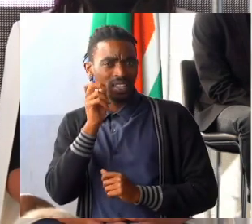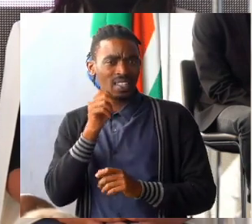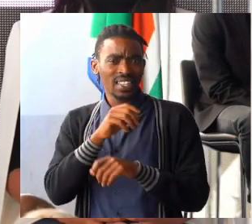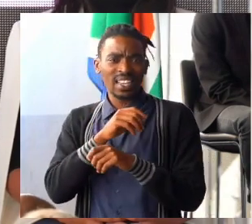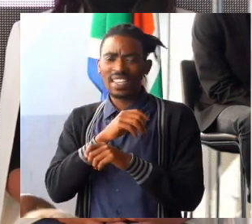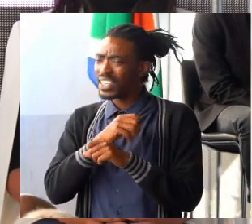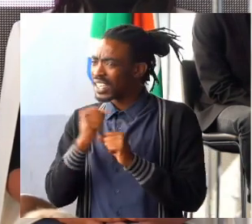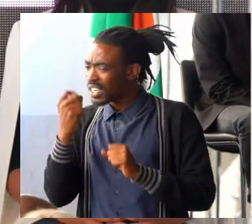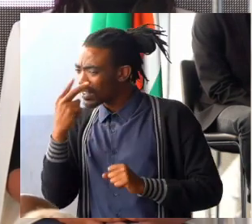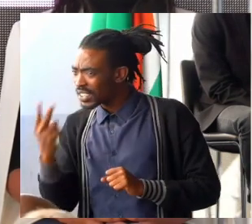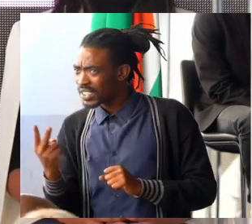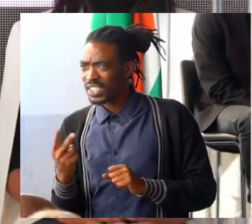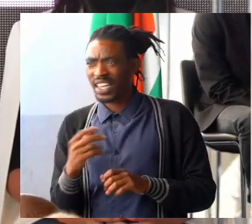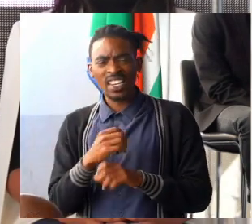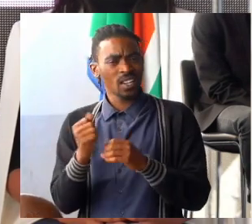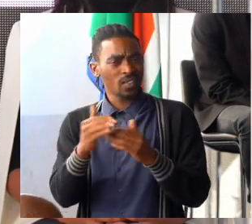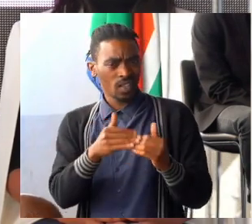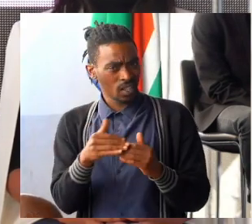and uncared for.